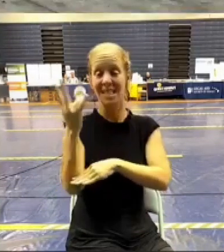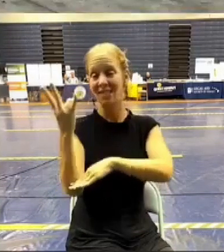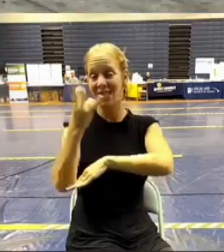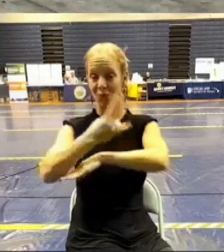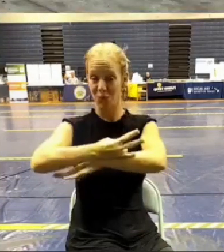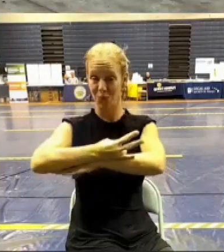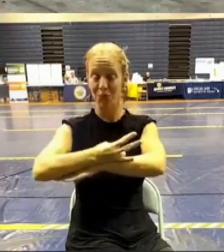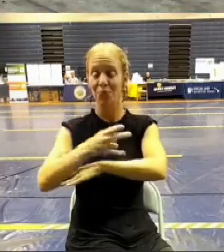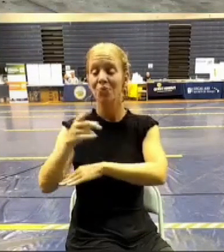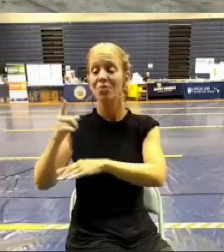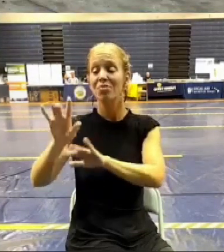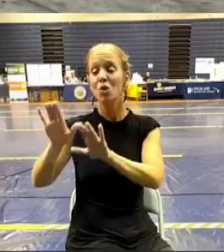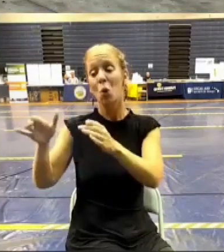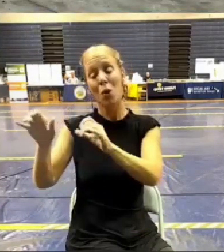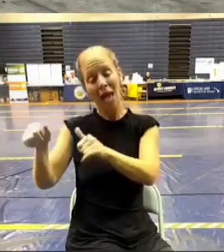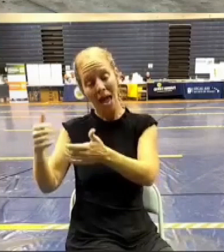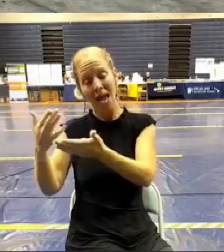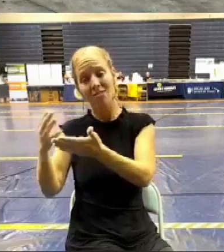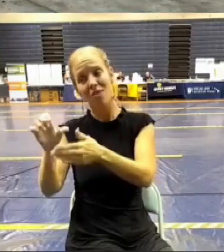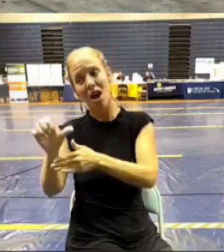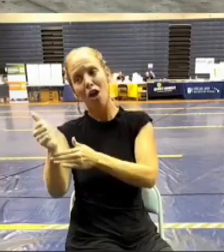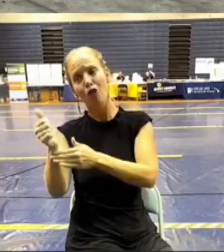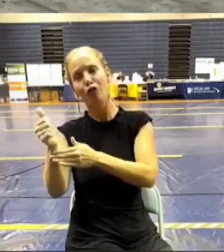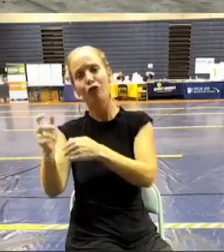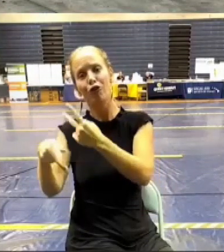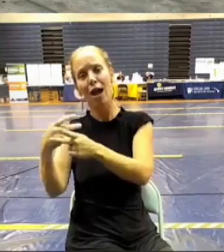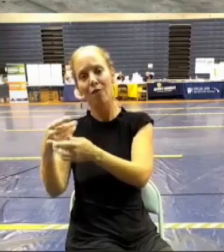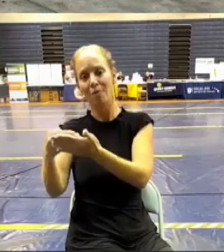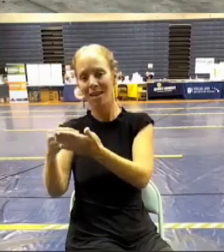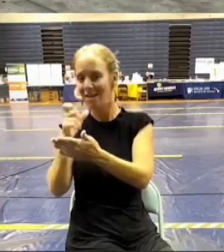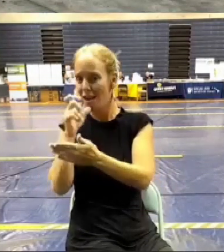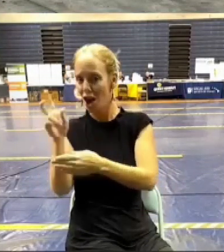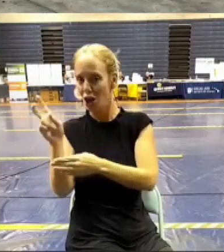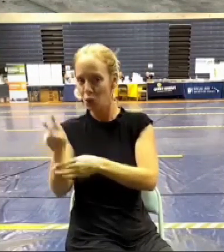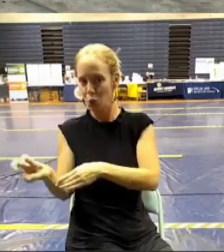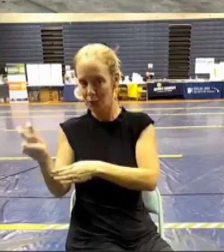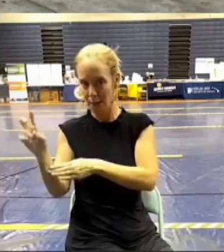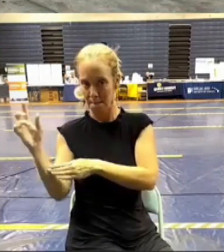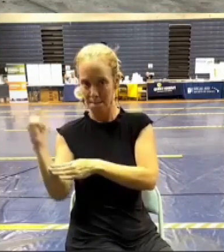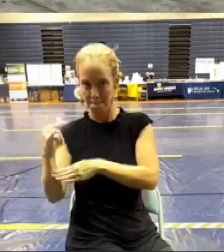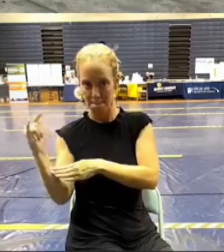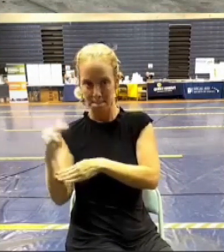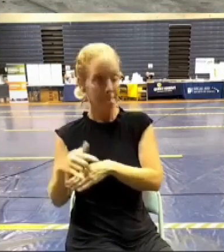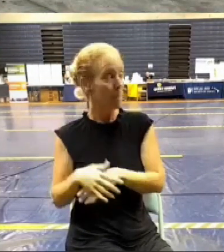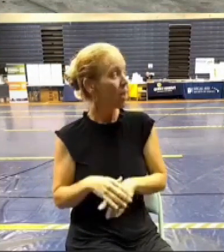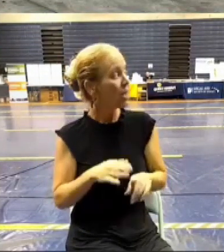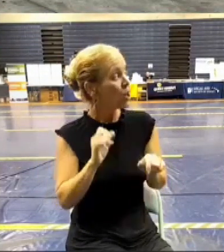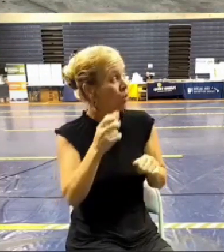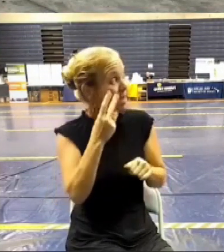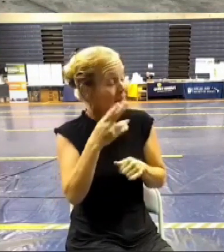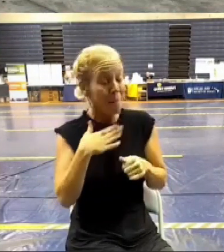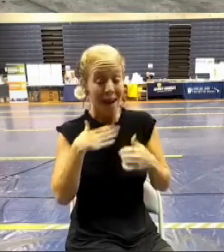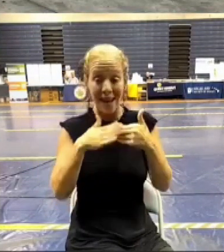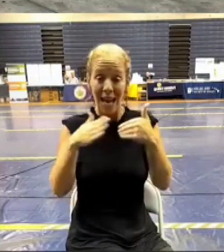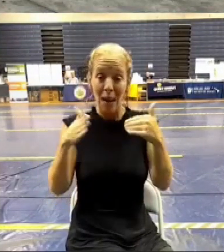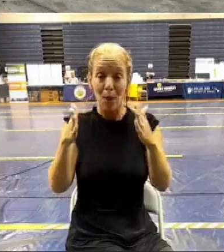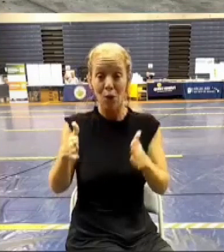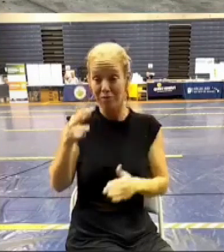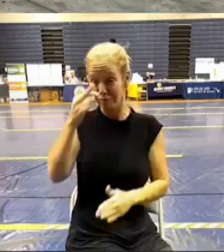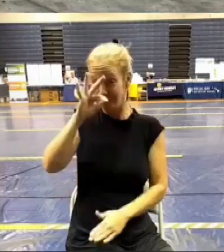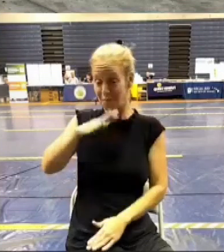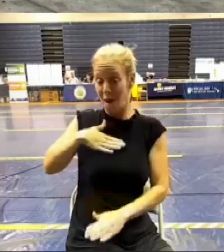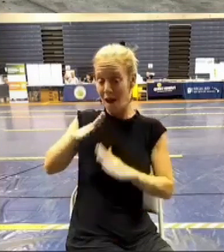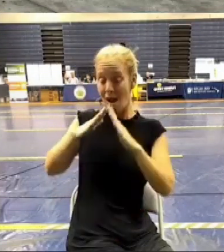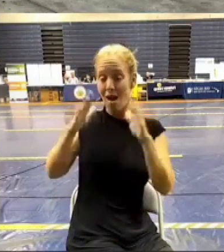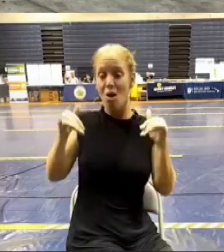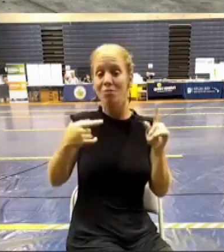This is my neighbor across the street. You can see his lot is clear. So, what does that mean?